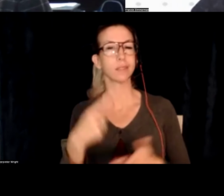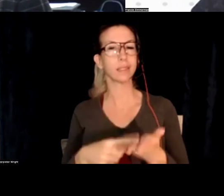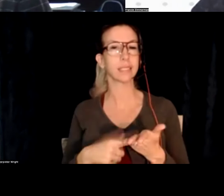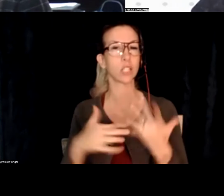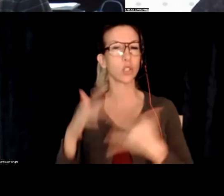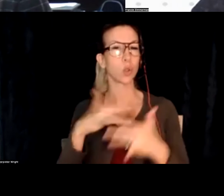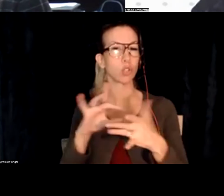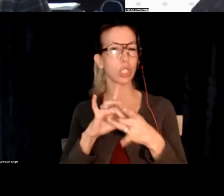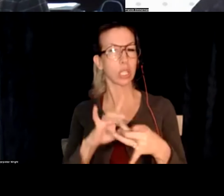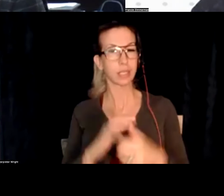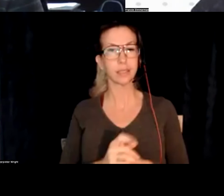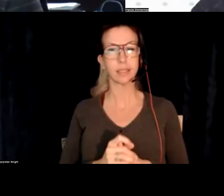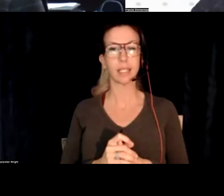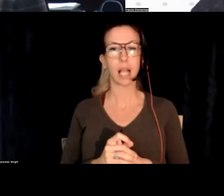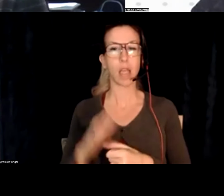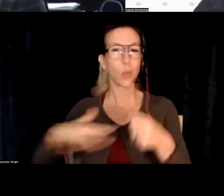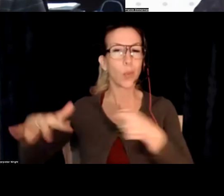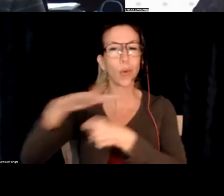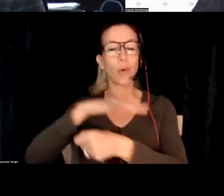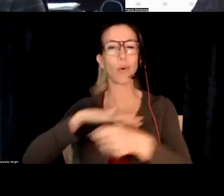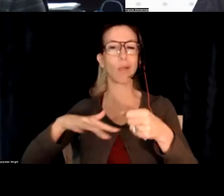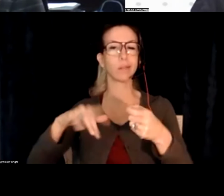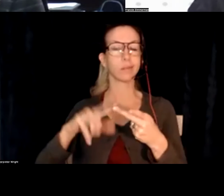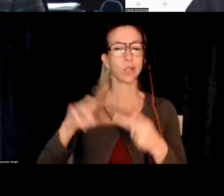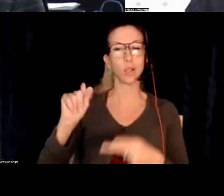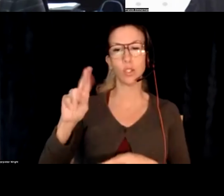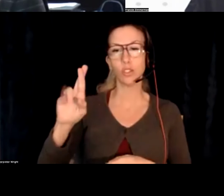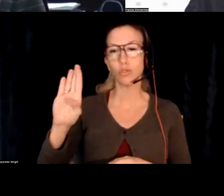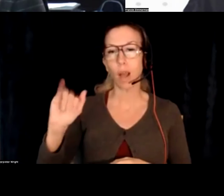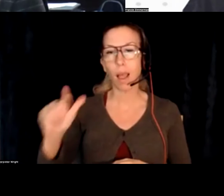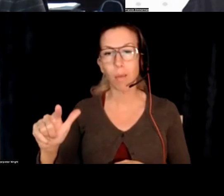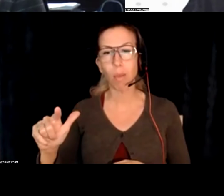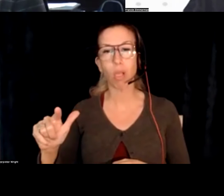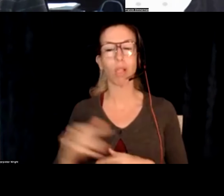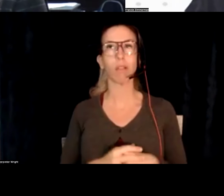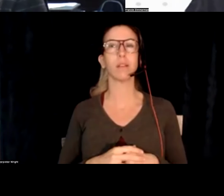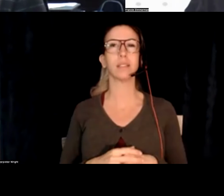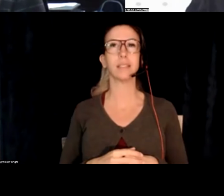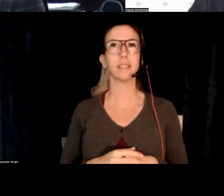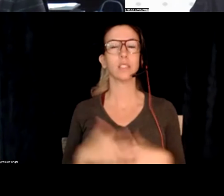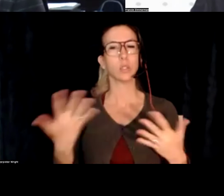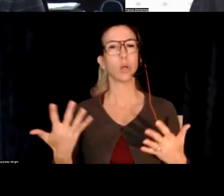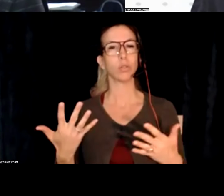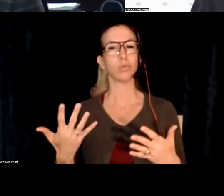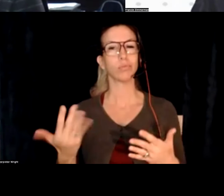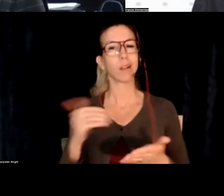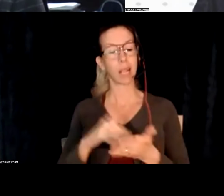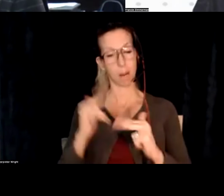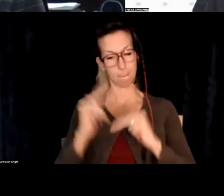thinking about, the rural context and the tribal context, again, building on our tribal